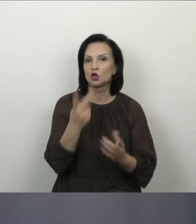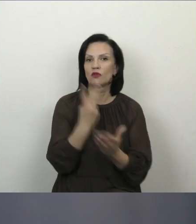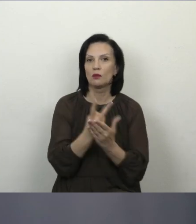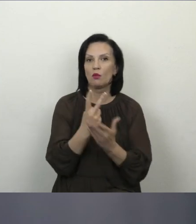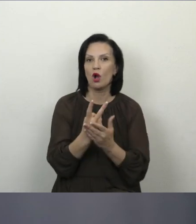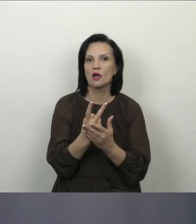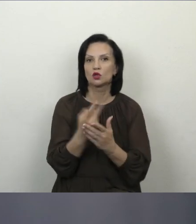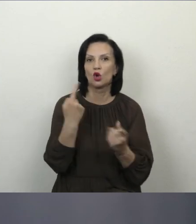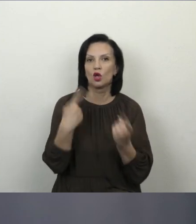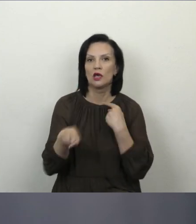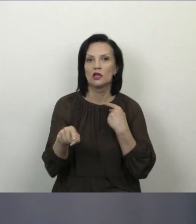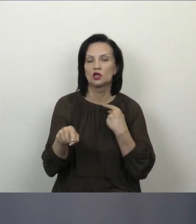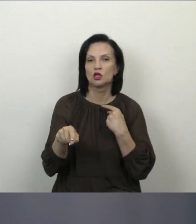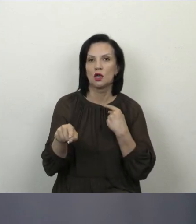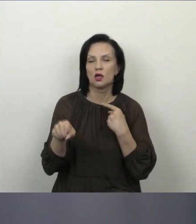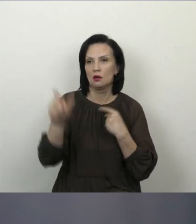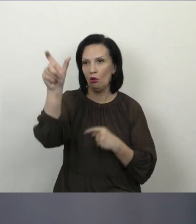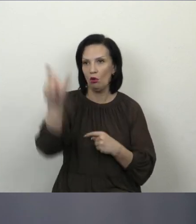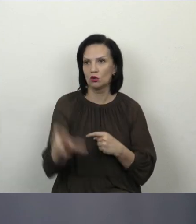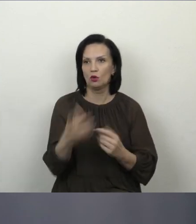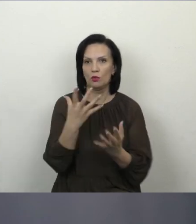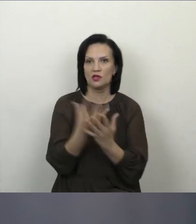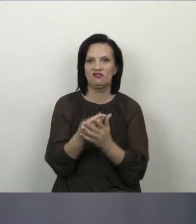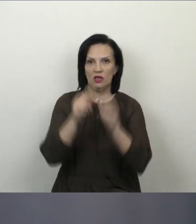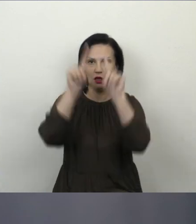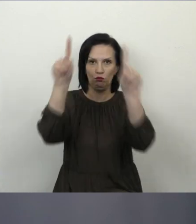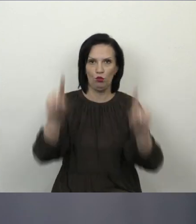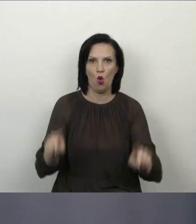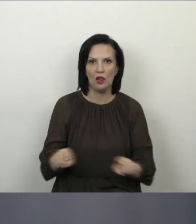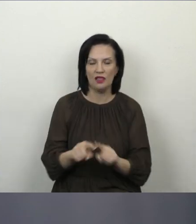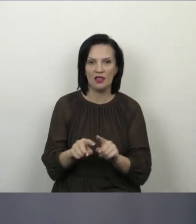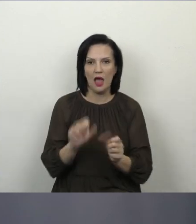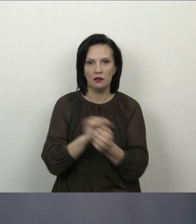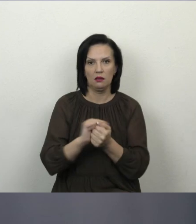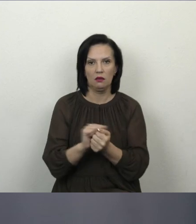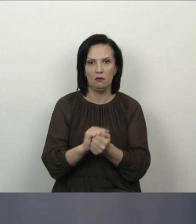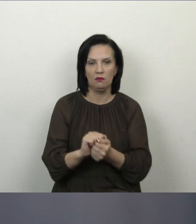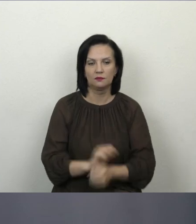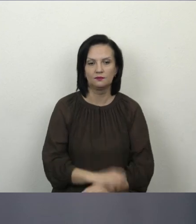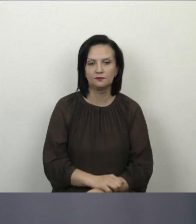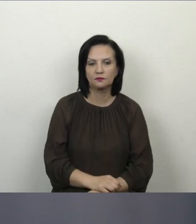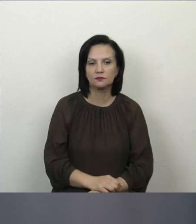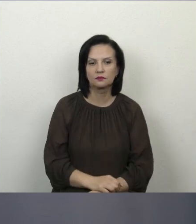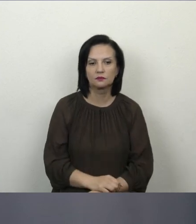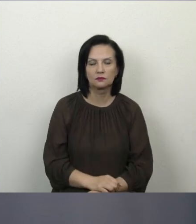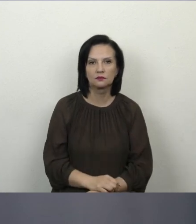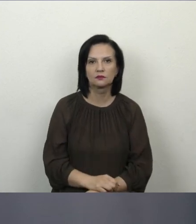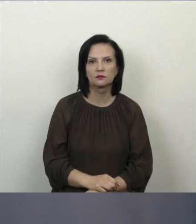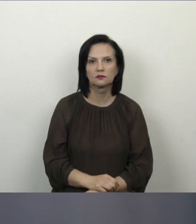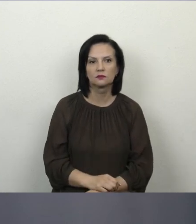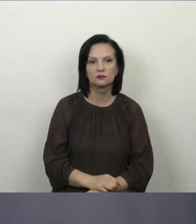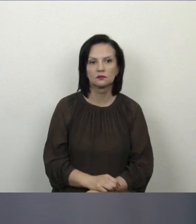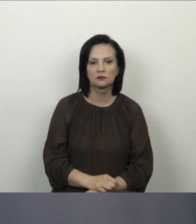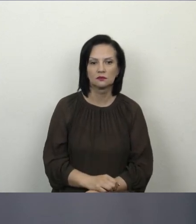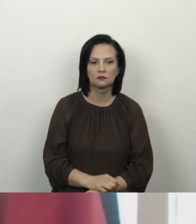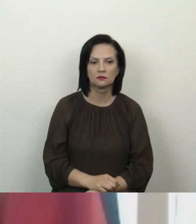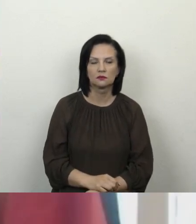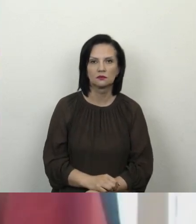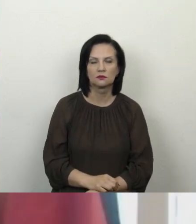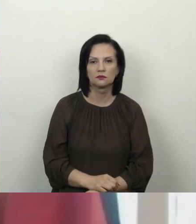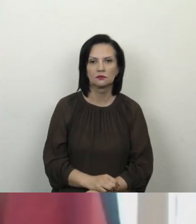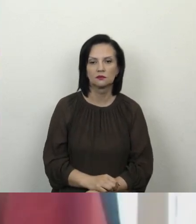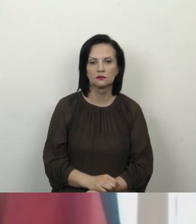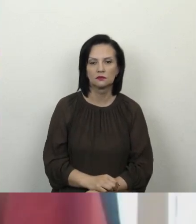discloses how he or she voted? For instance, he shows the ballot to the other person.